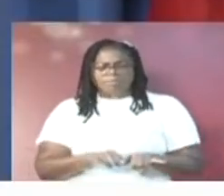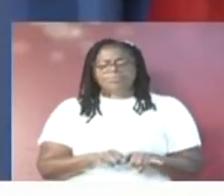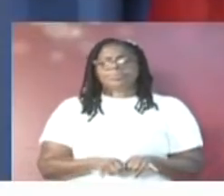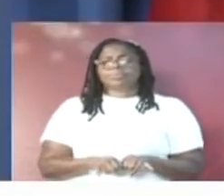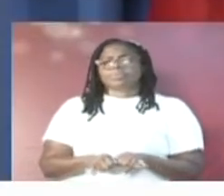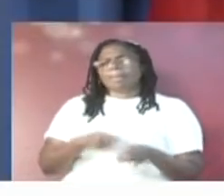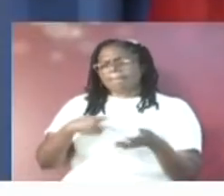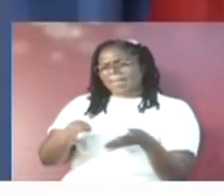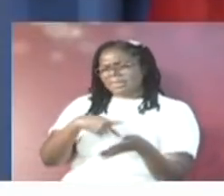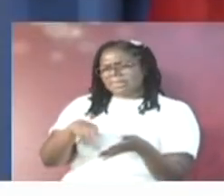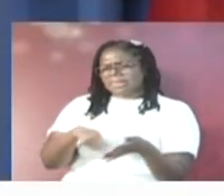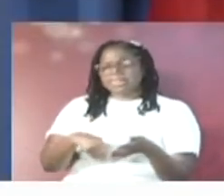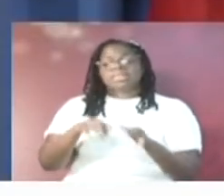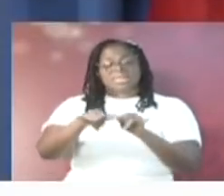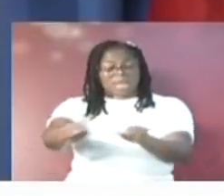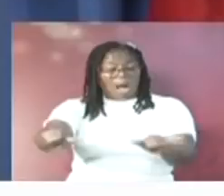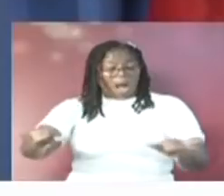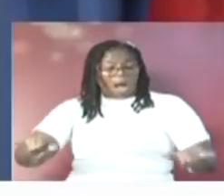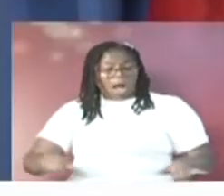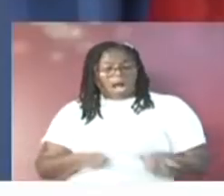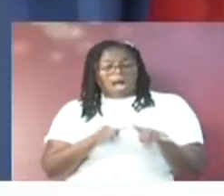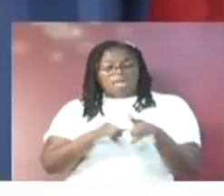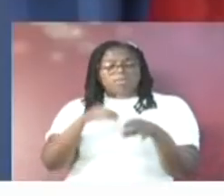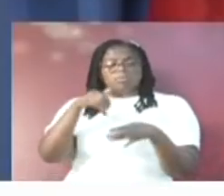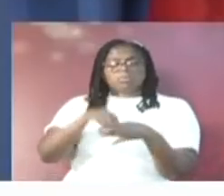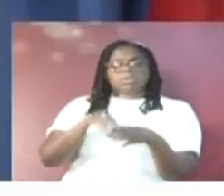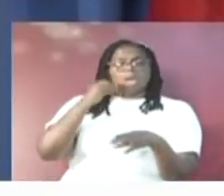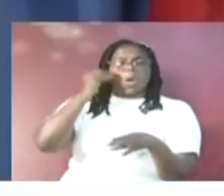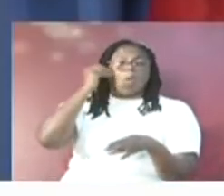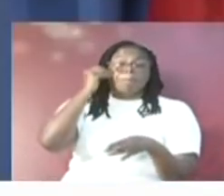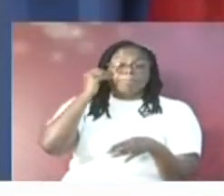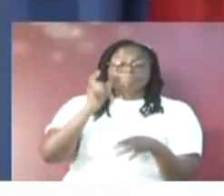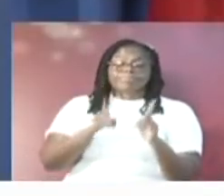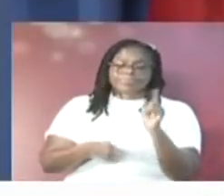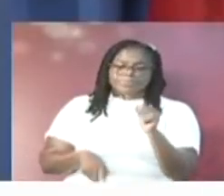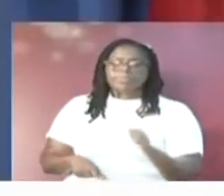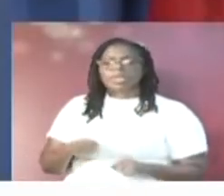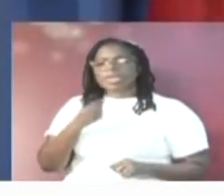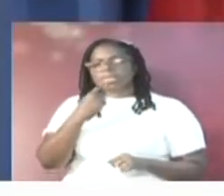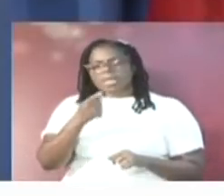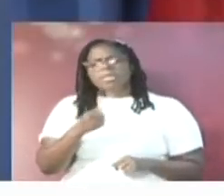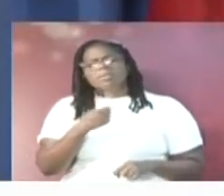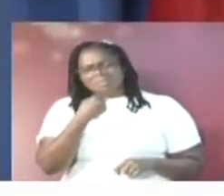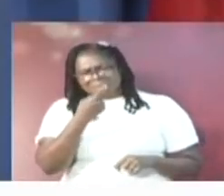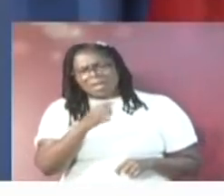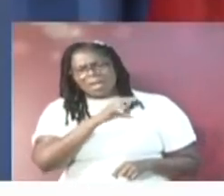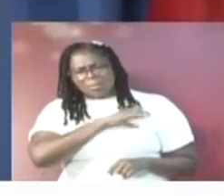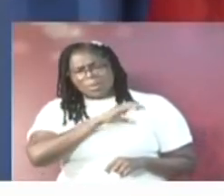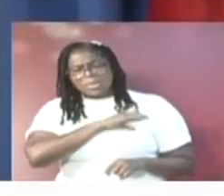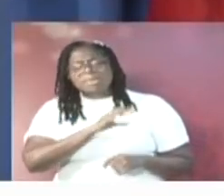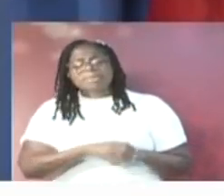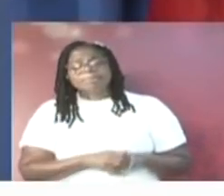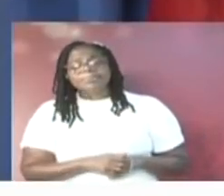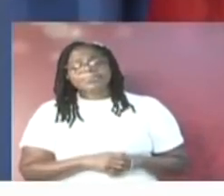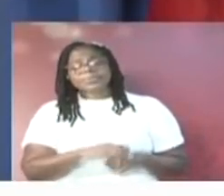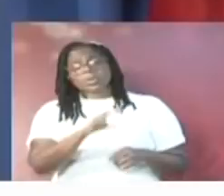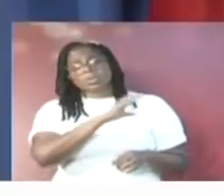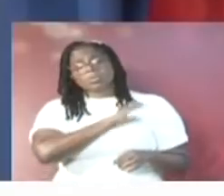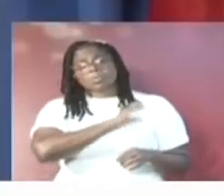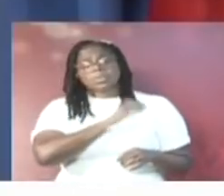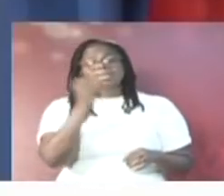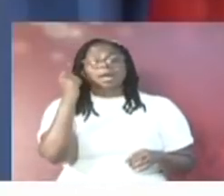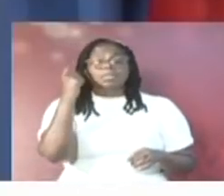sensitized to what the law is. They too are aware of what the experts have been saying in terms of the